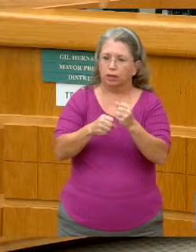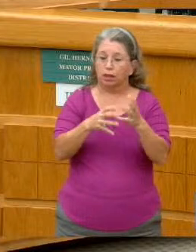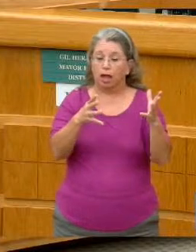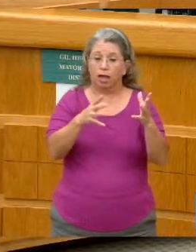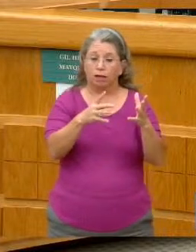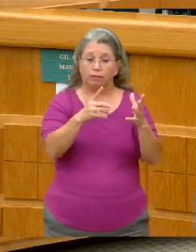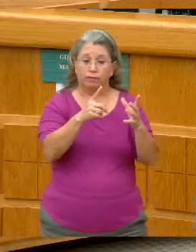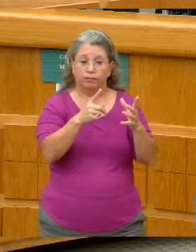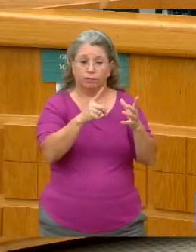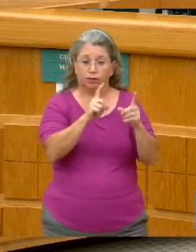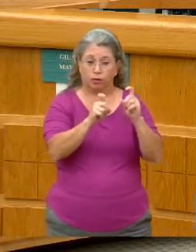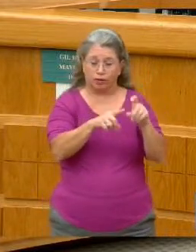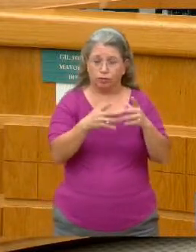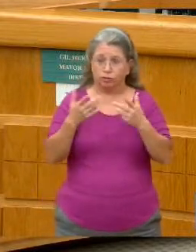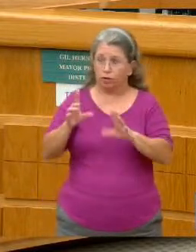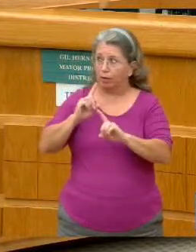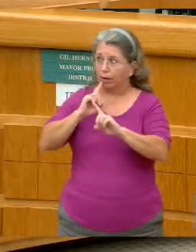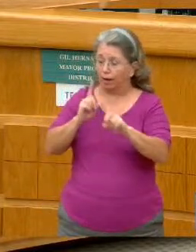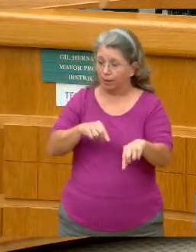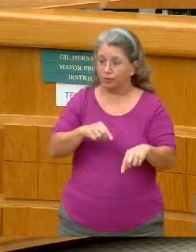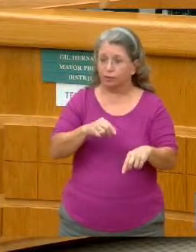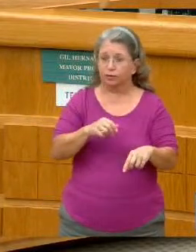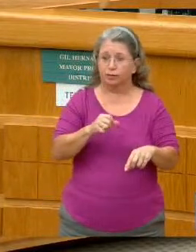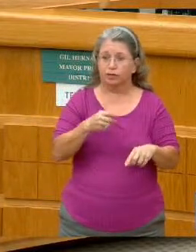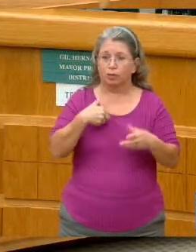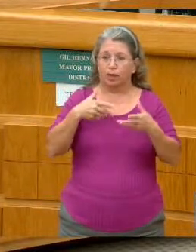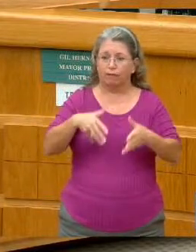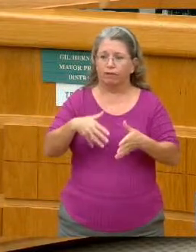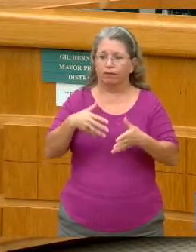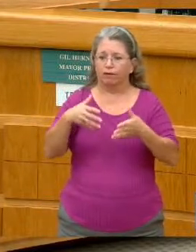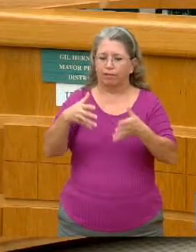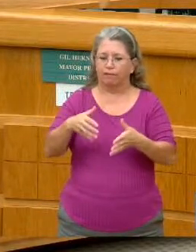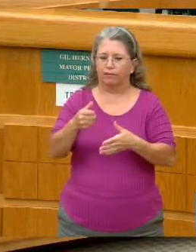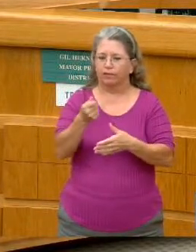questions did get answered today. There's very few of them to ask.